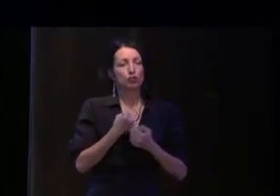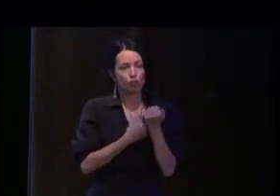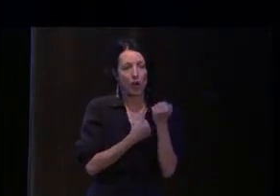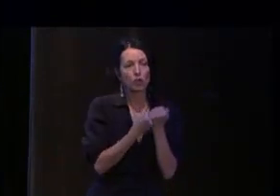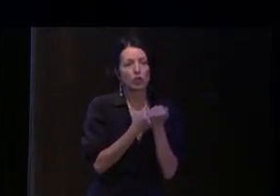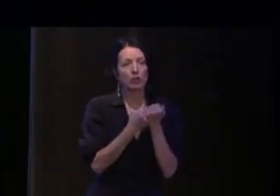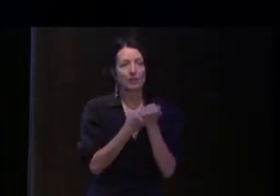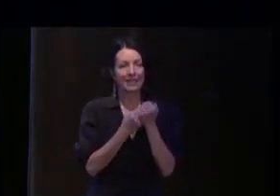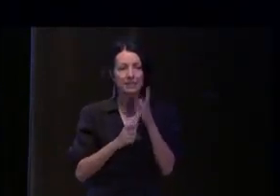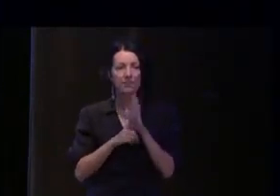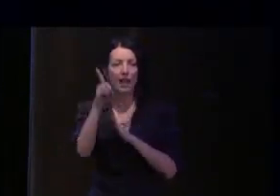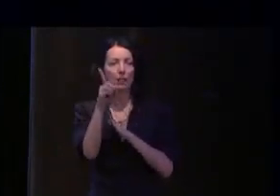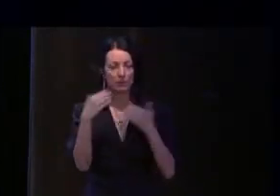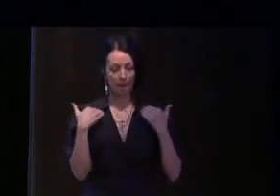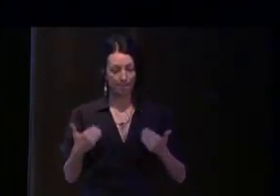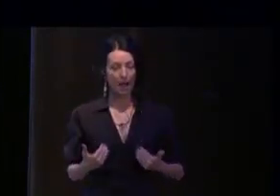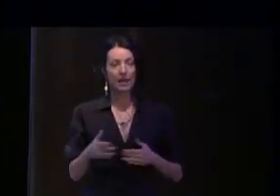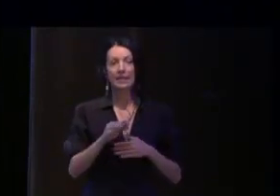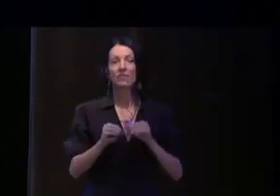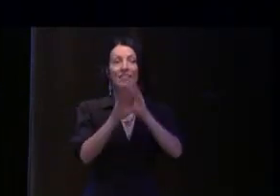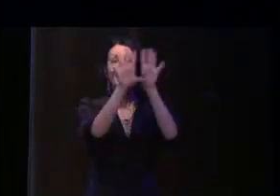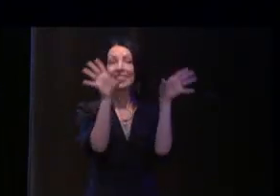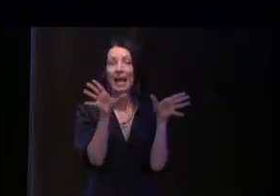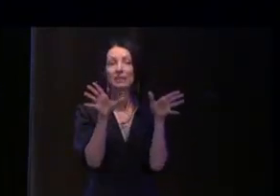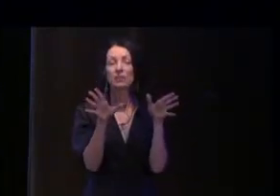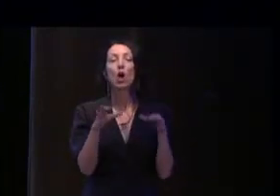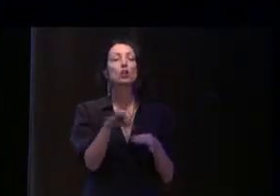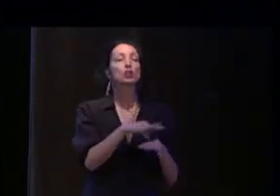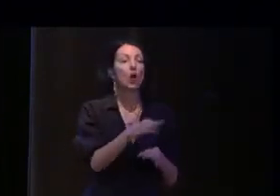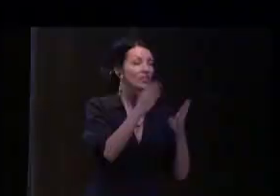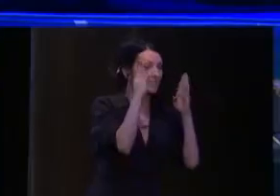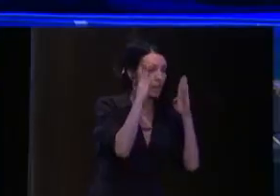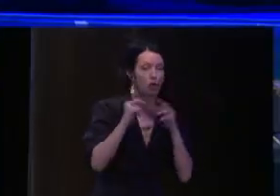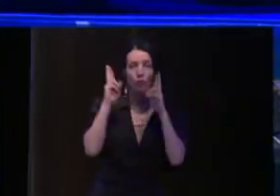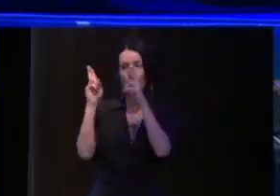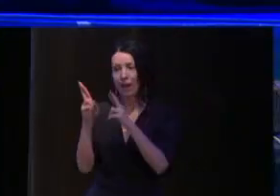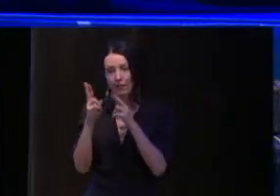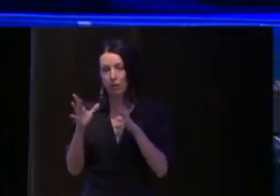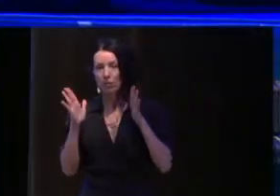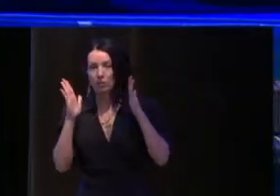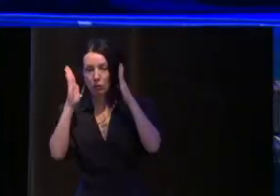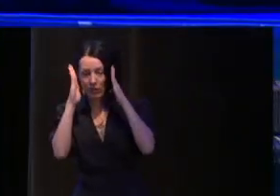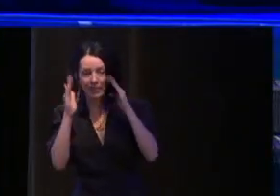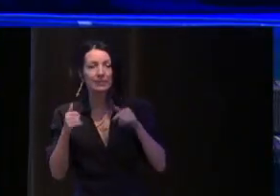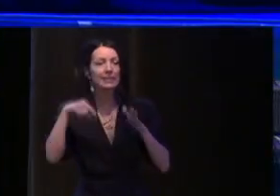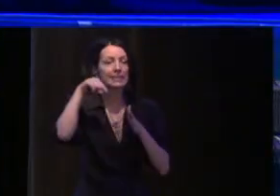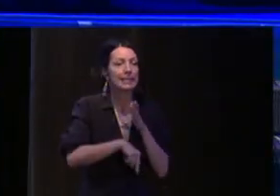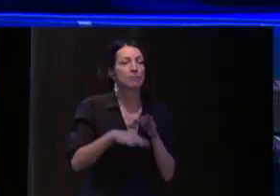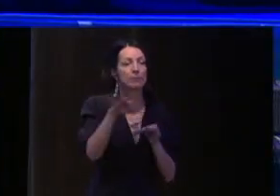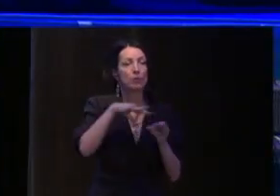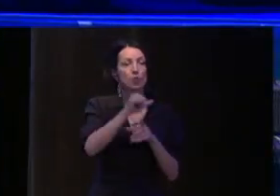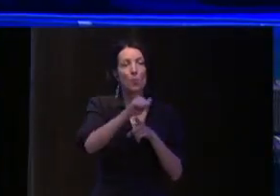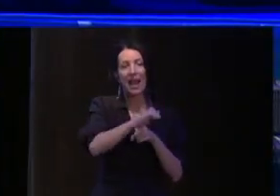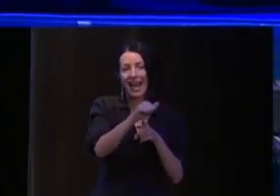light within you, based on soulful intentionality, reverential alertness, deep spiritual practice. That is the